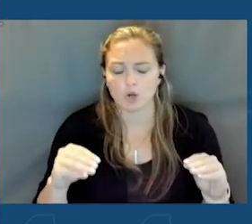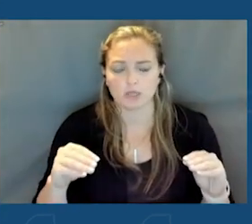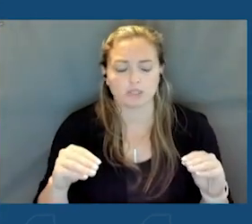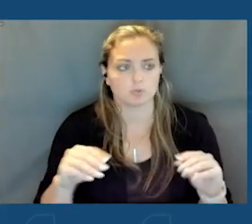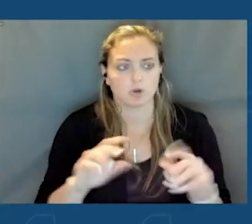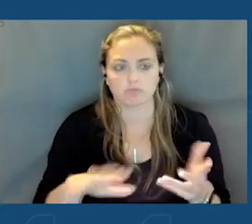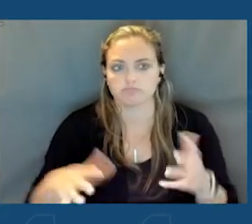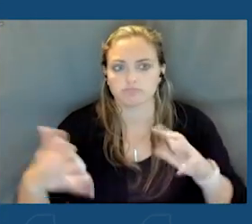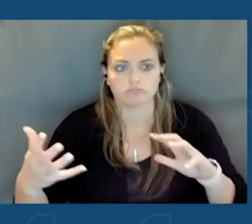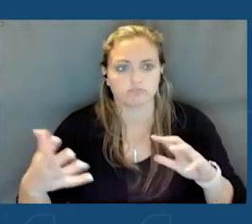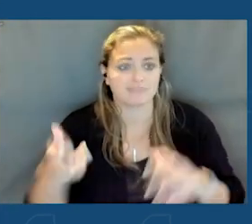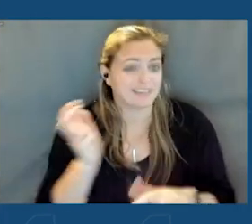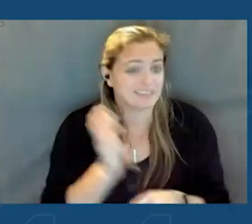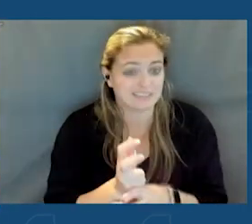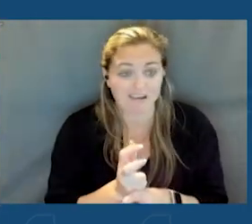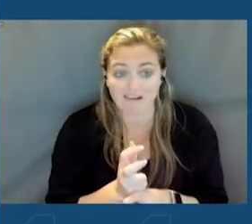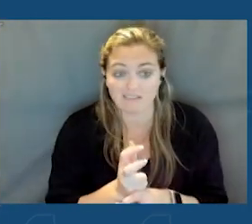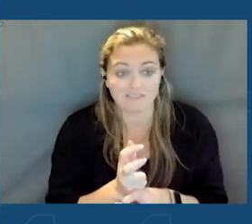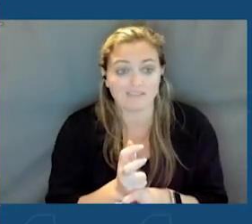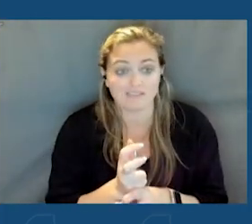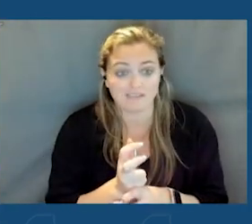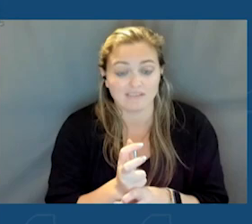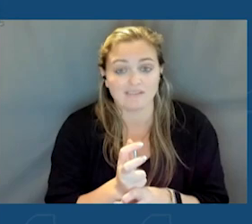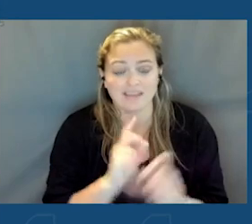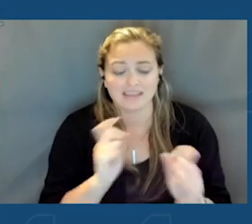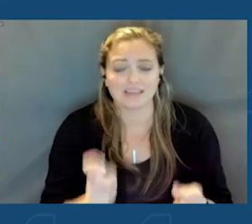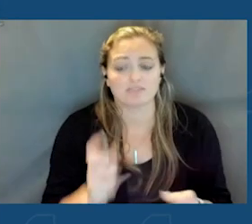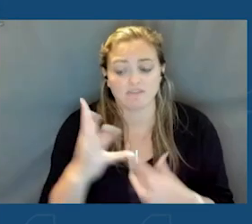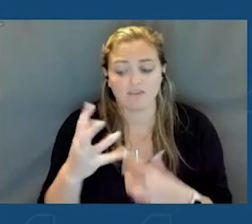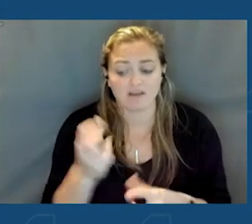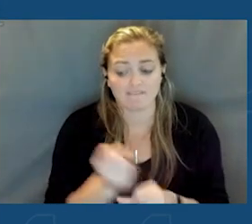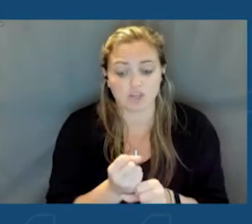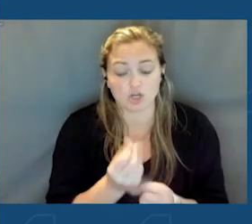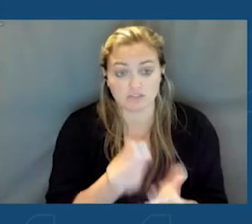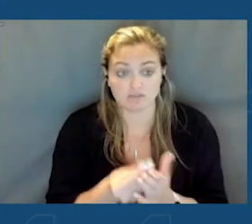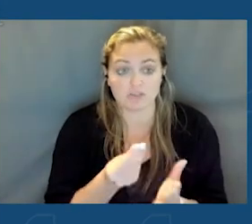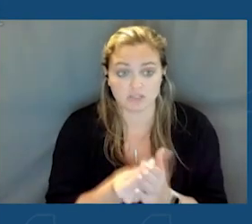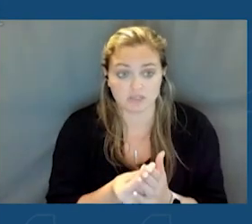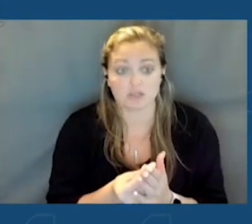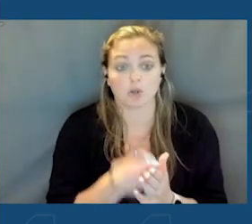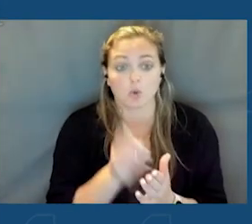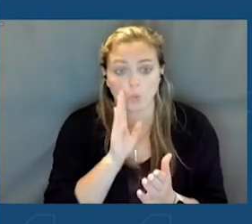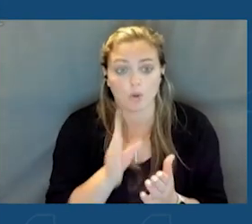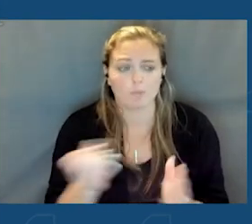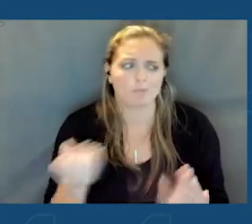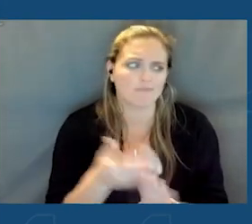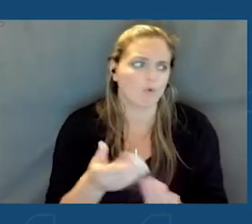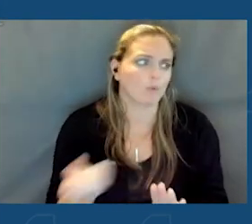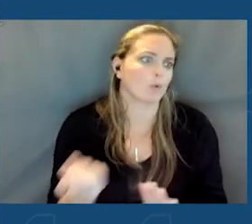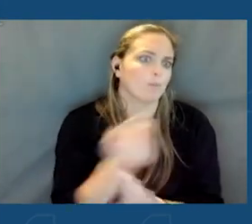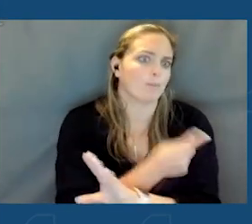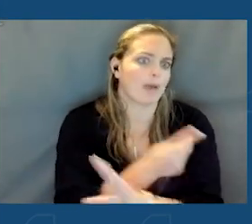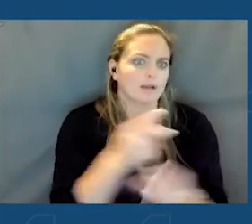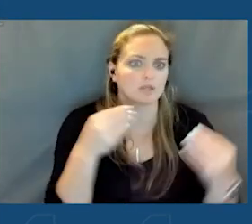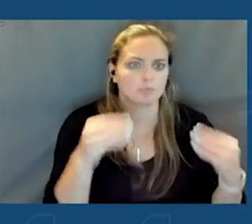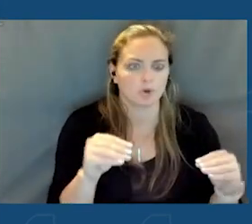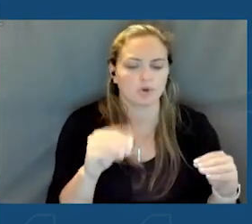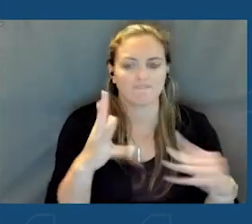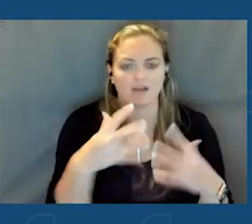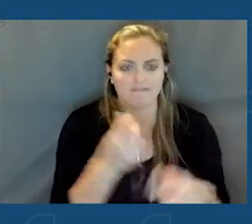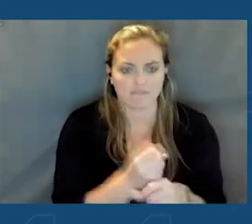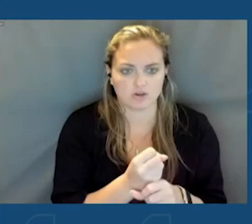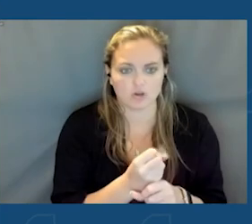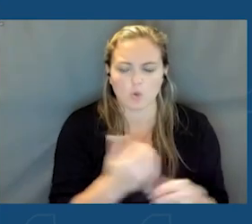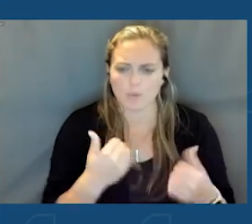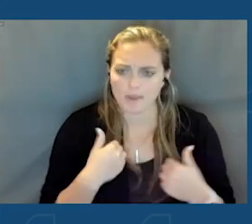today. It's tough out here. That gives us 5 years of funding before we go back to the market. 5 years of funding. We have a